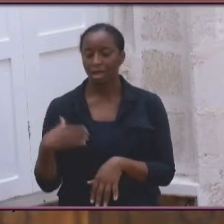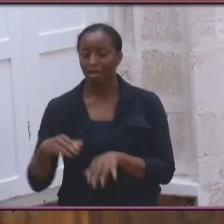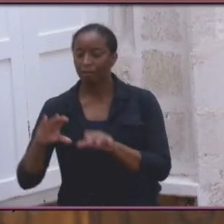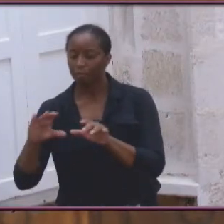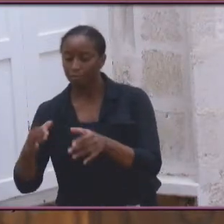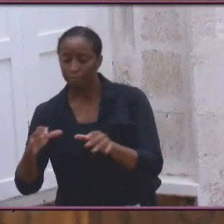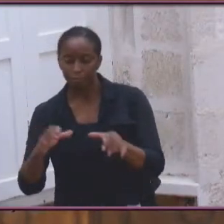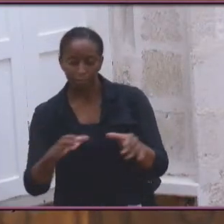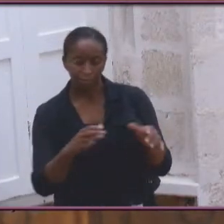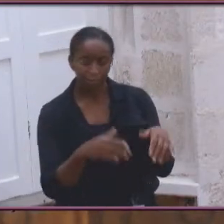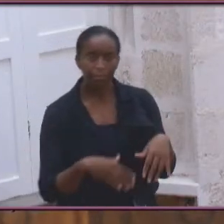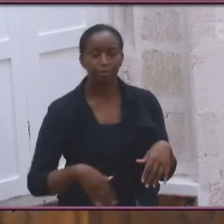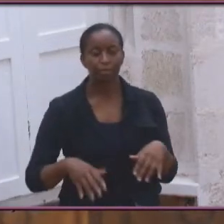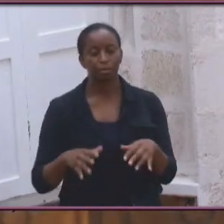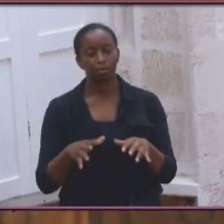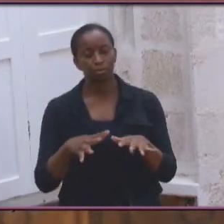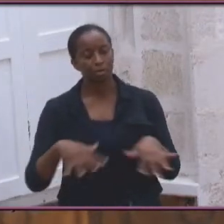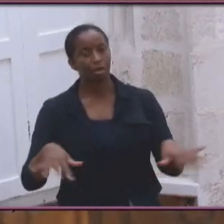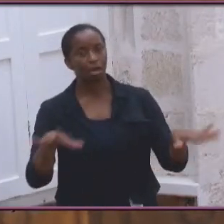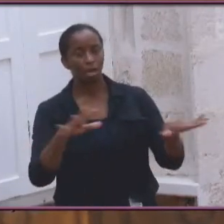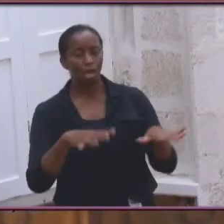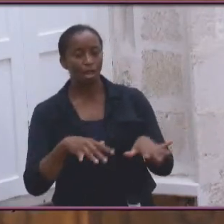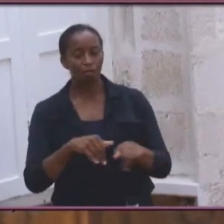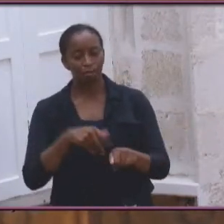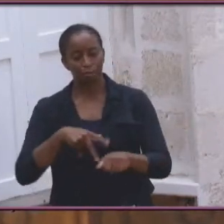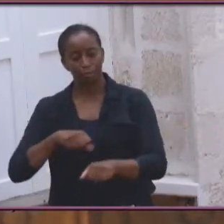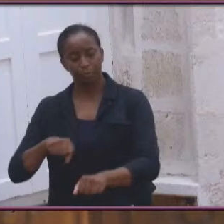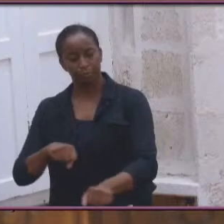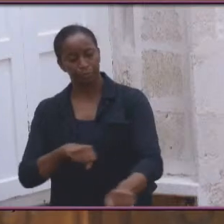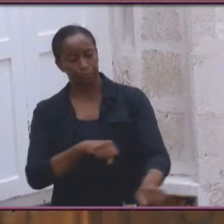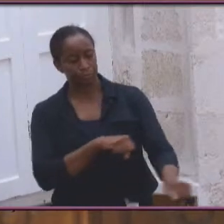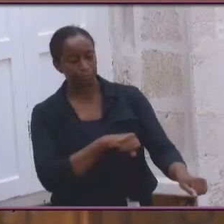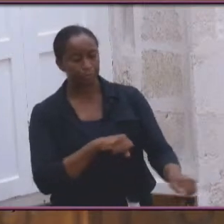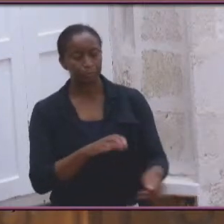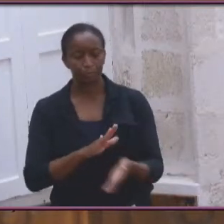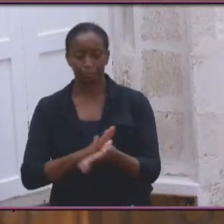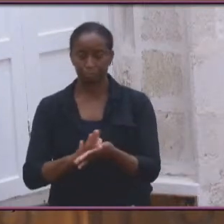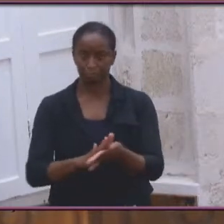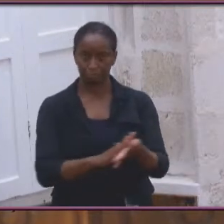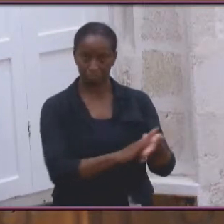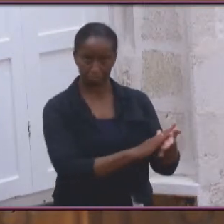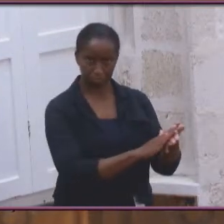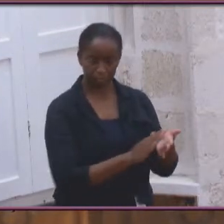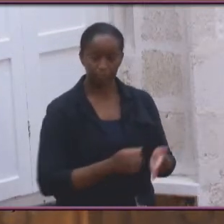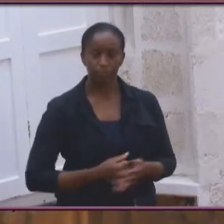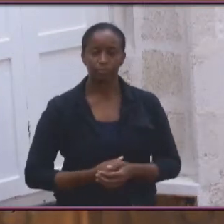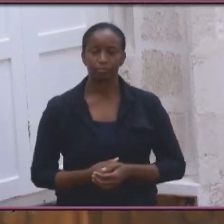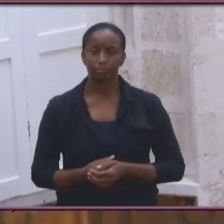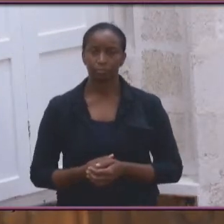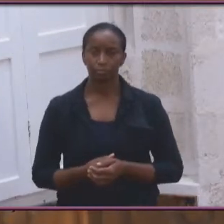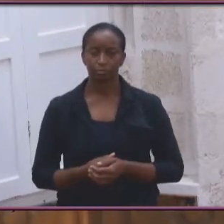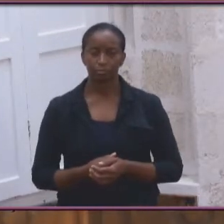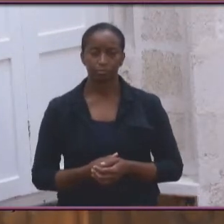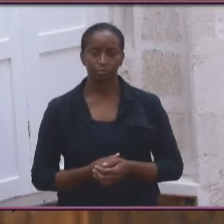throughout the country, you see the state of affairs of bush and the general